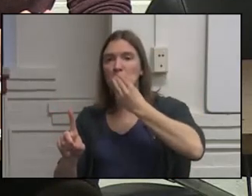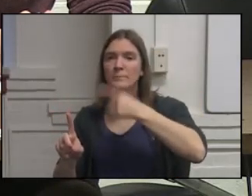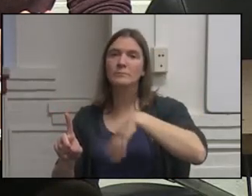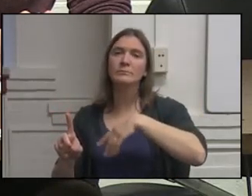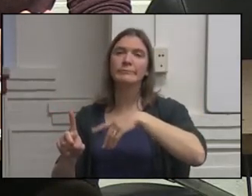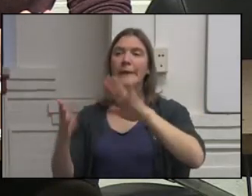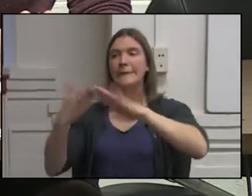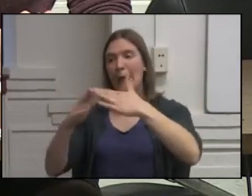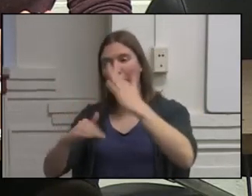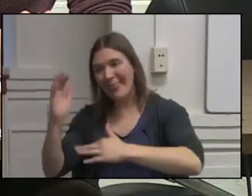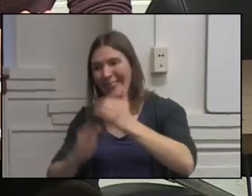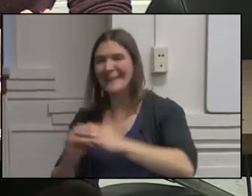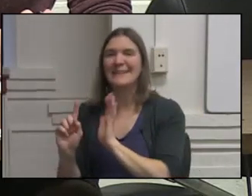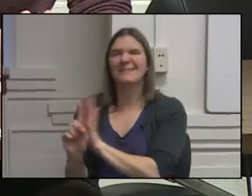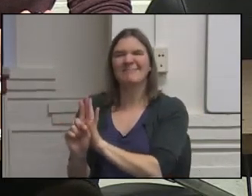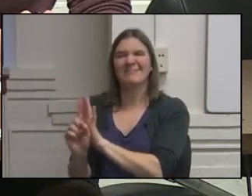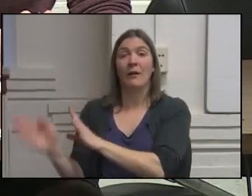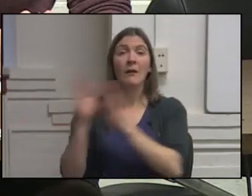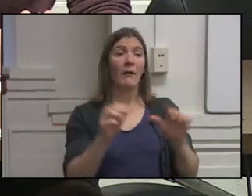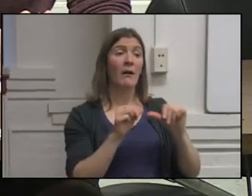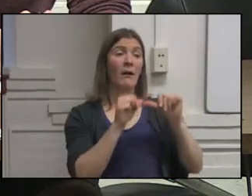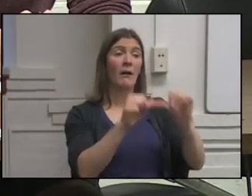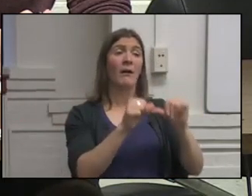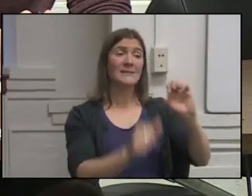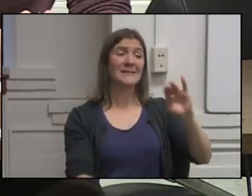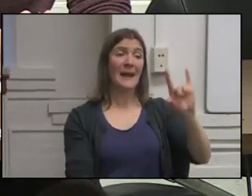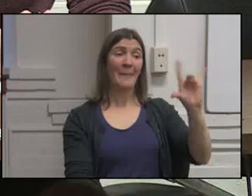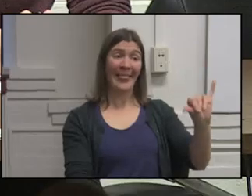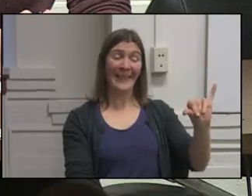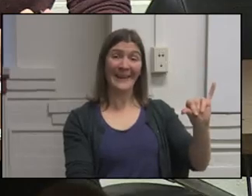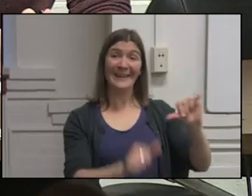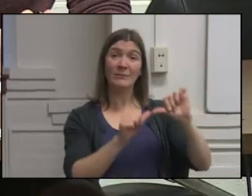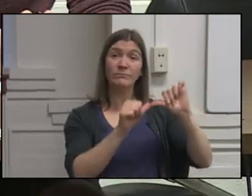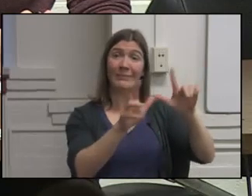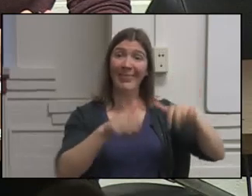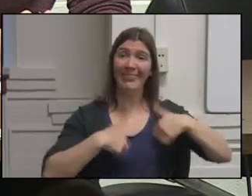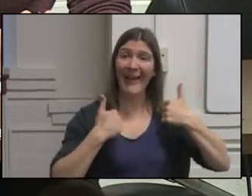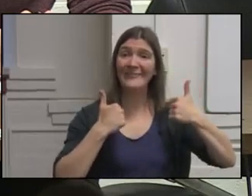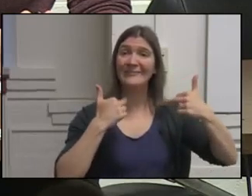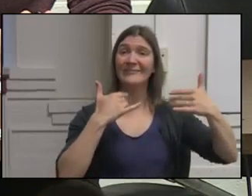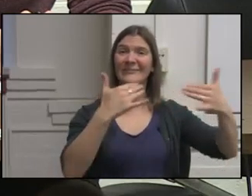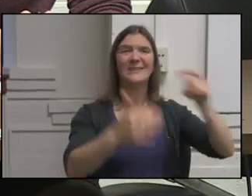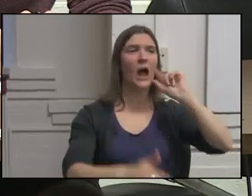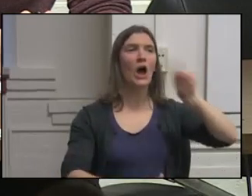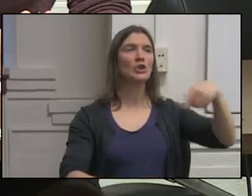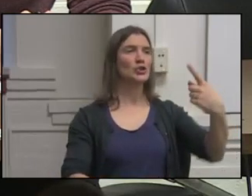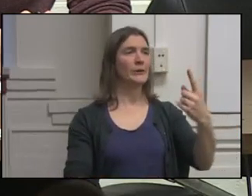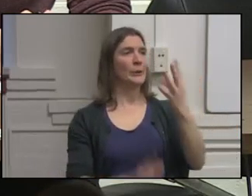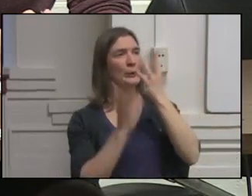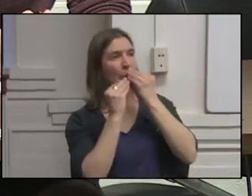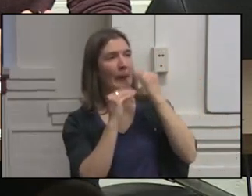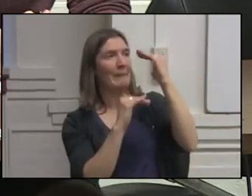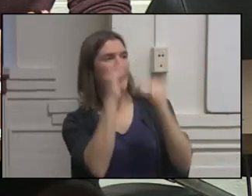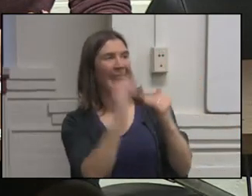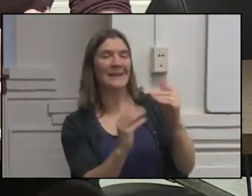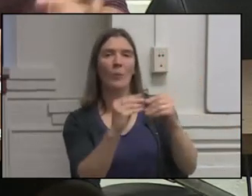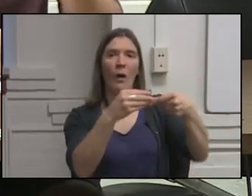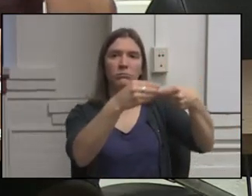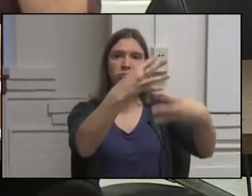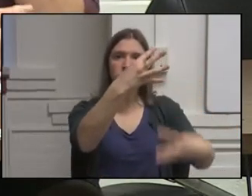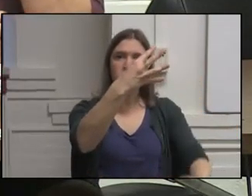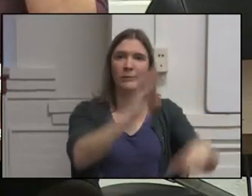on municipal projects. Sustainability coordinators get into other things beyond energy and a lot of things that